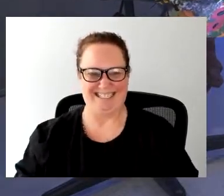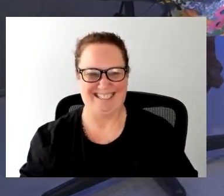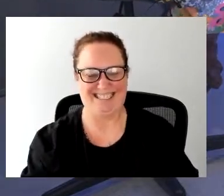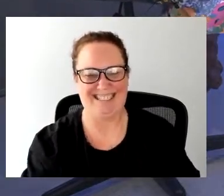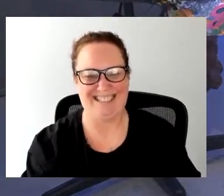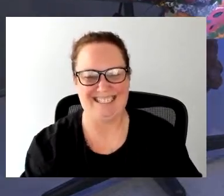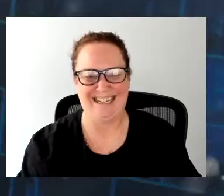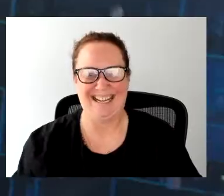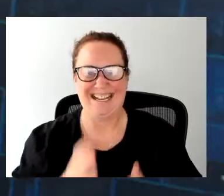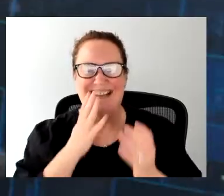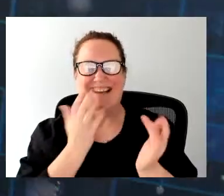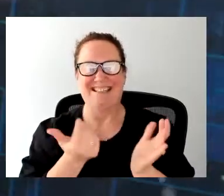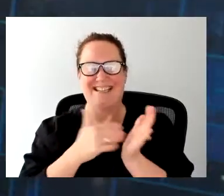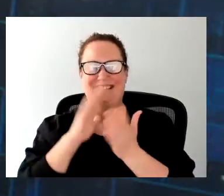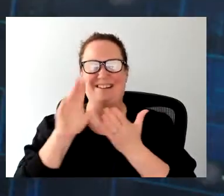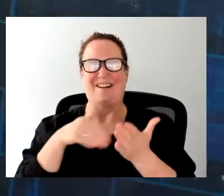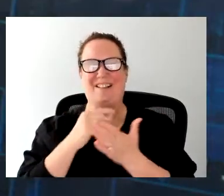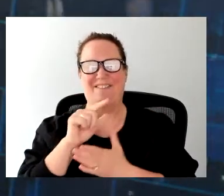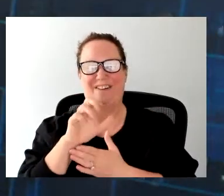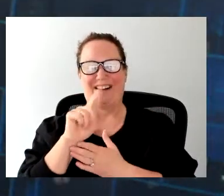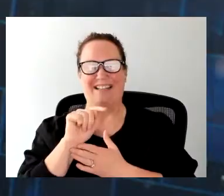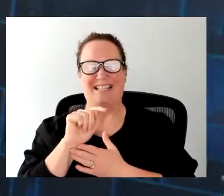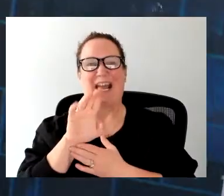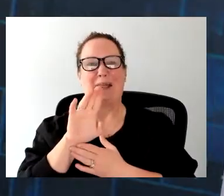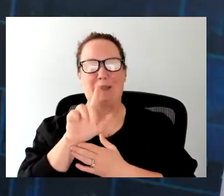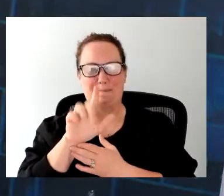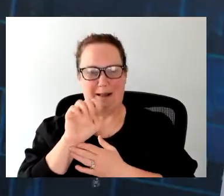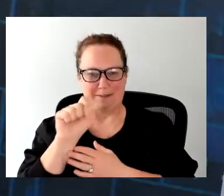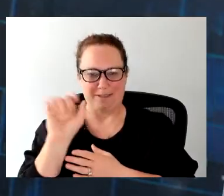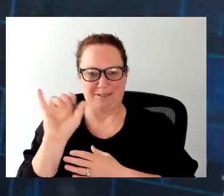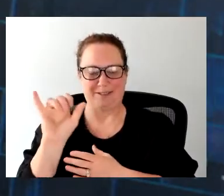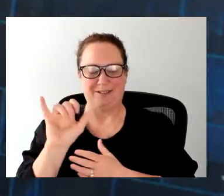Thanks again to all of our guests, even the bubbles, and to our